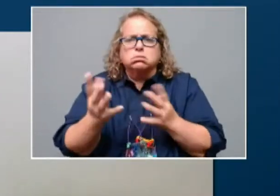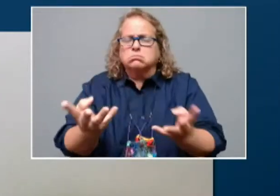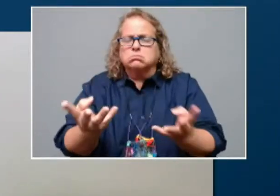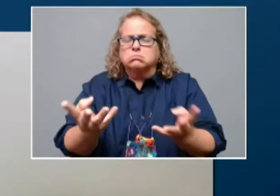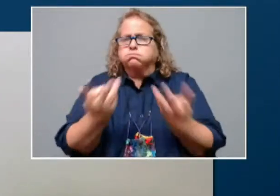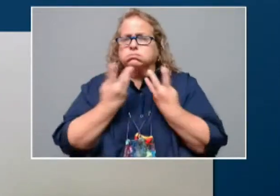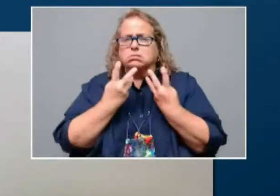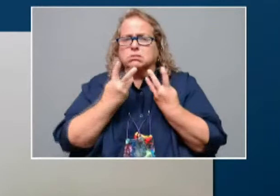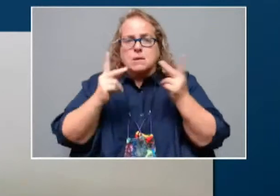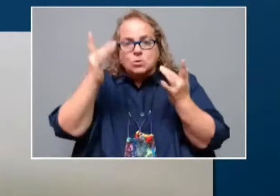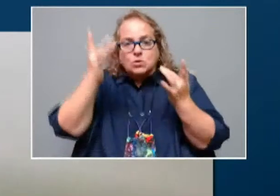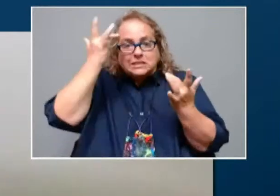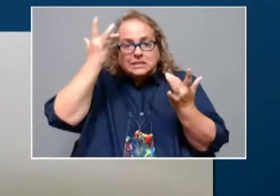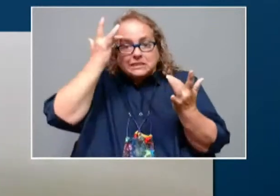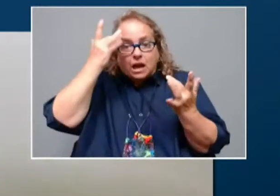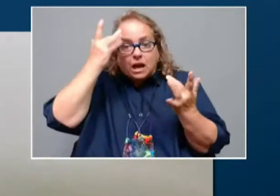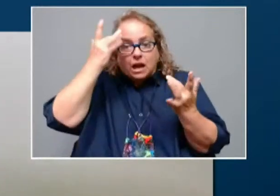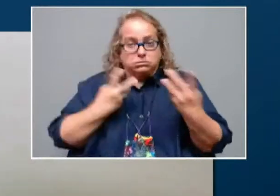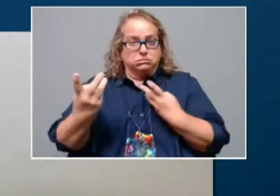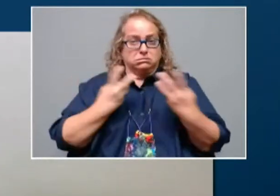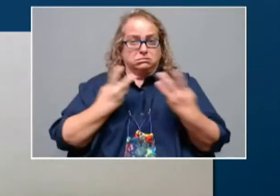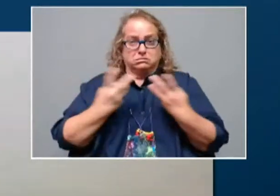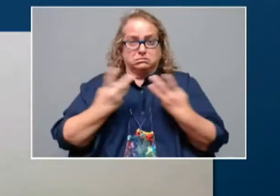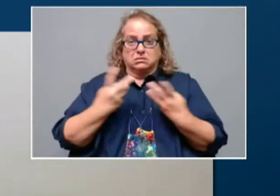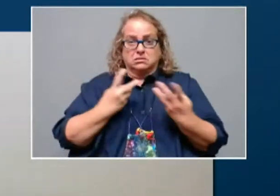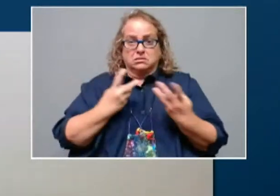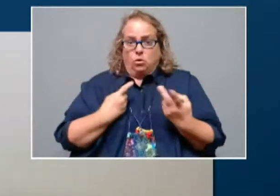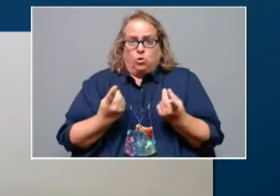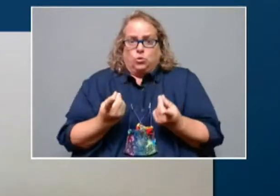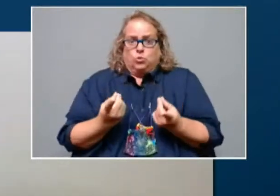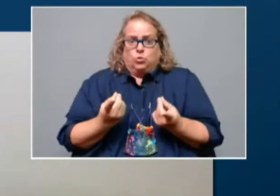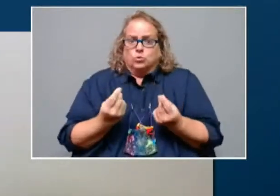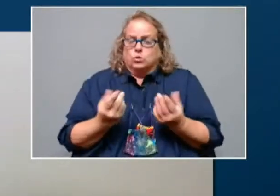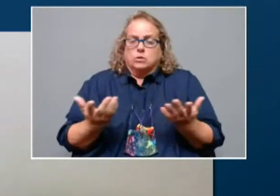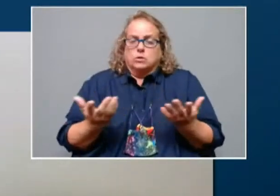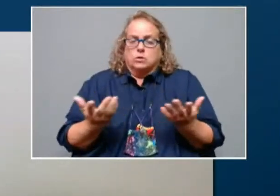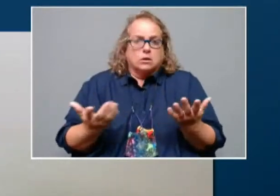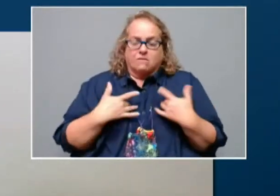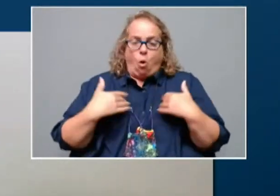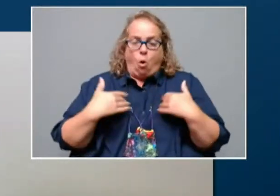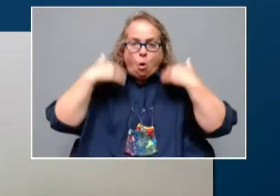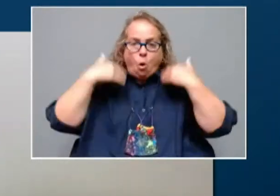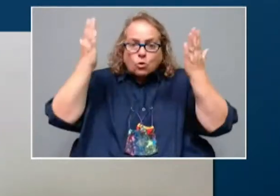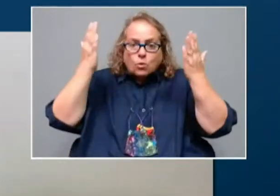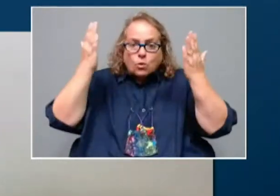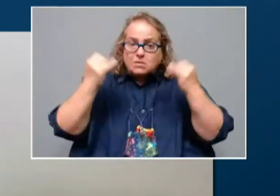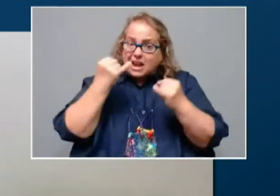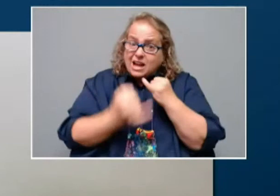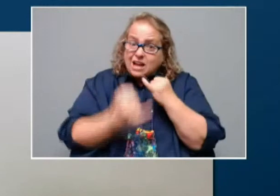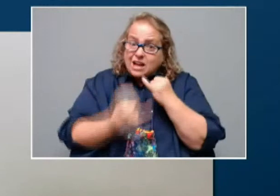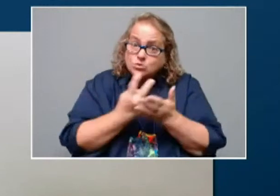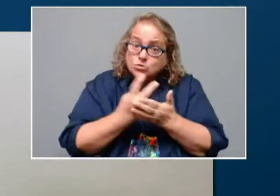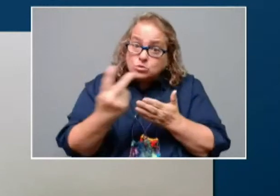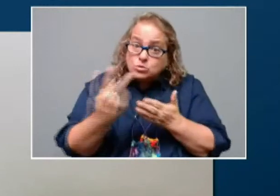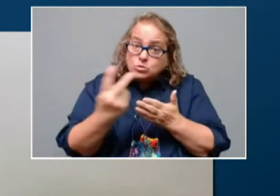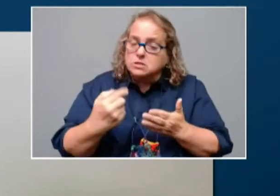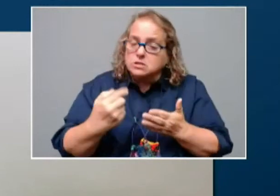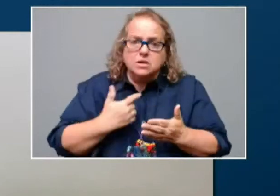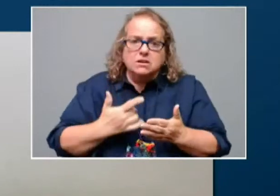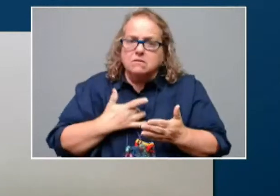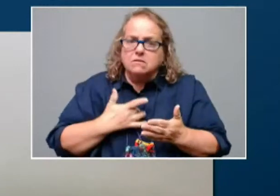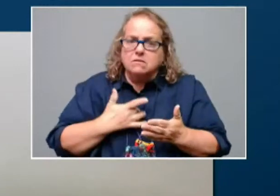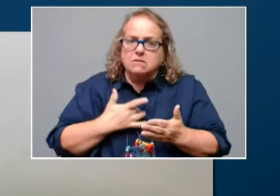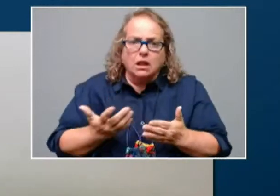We were immediately overwhelmed. This last week, or actually last 2 weeks, has been, as I said,